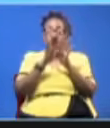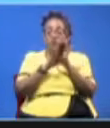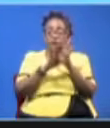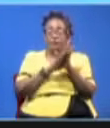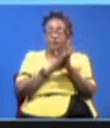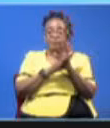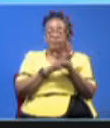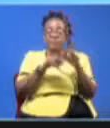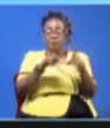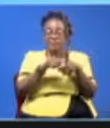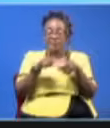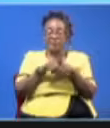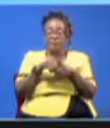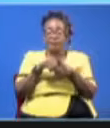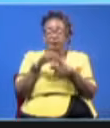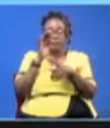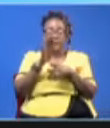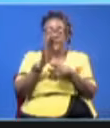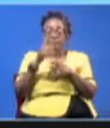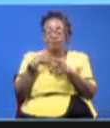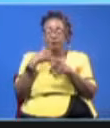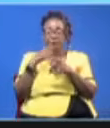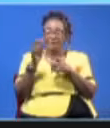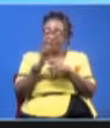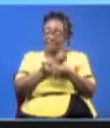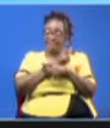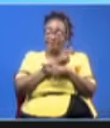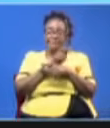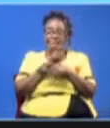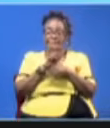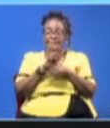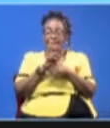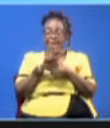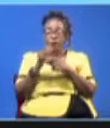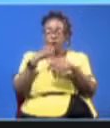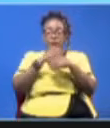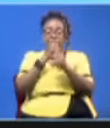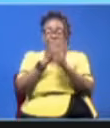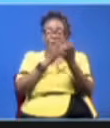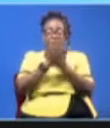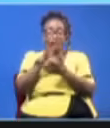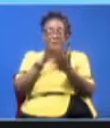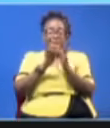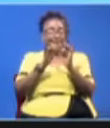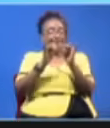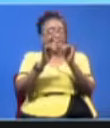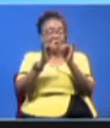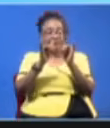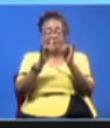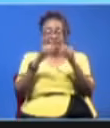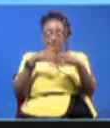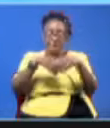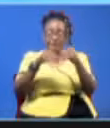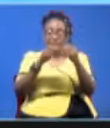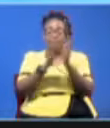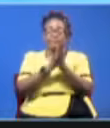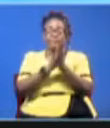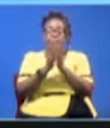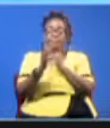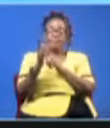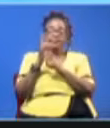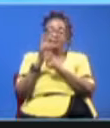and they are under constant monitoring to ensure that they remain compliant with our laws, you